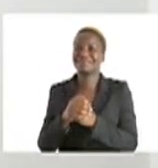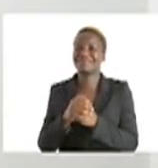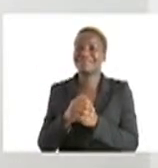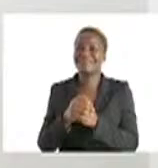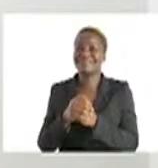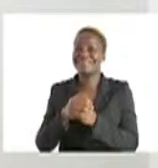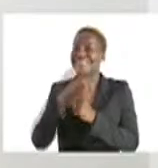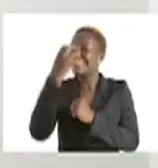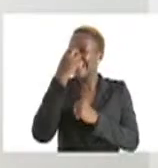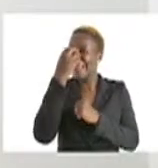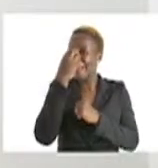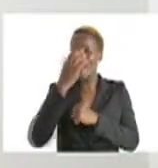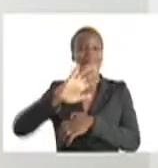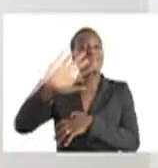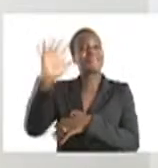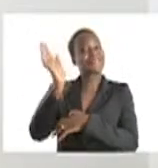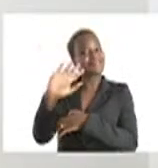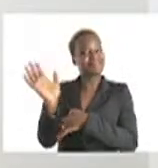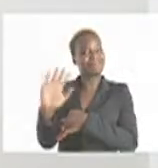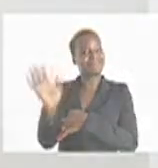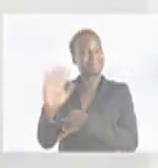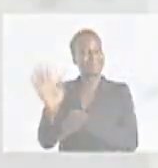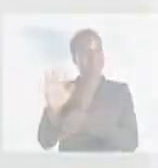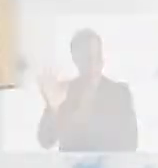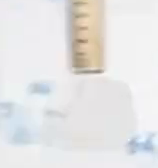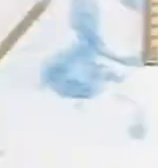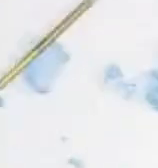Sushi, say bye to your friends.